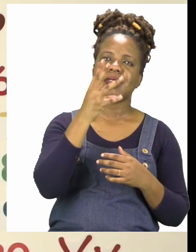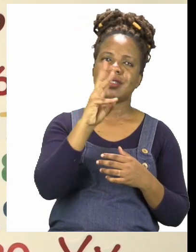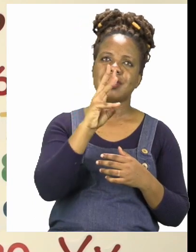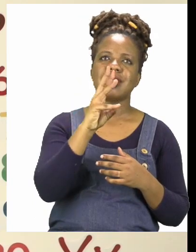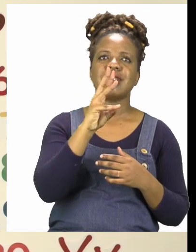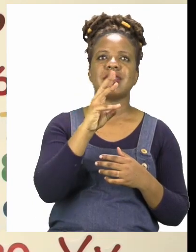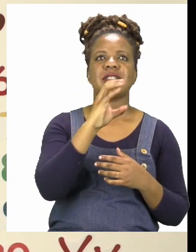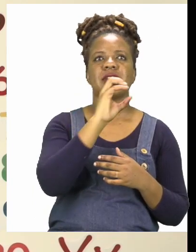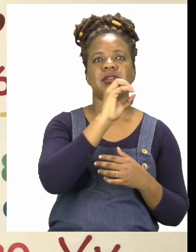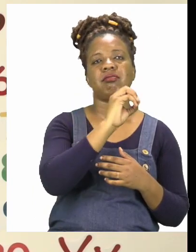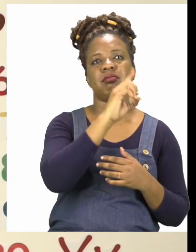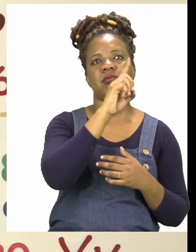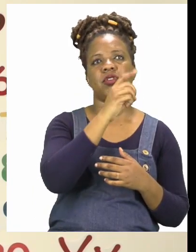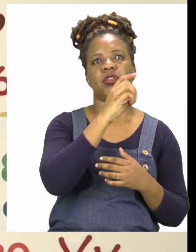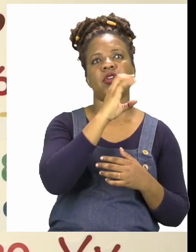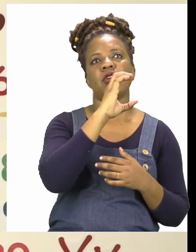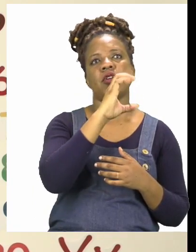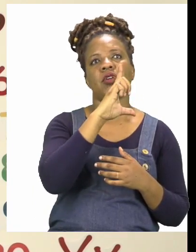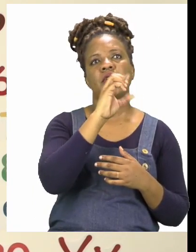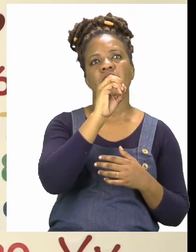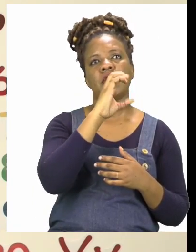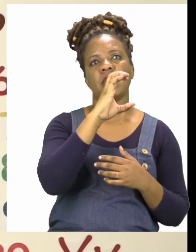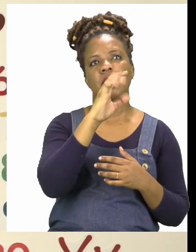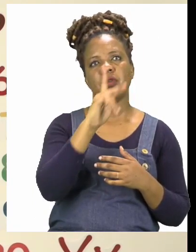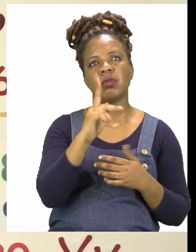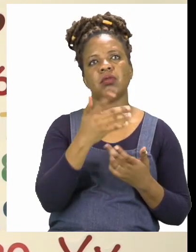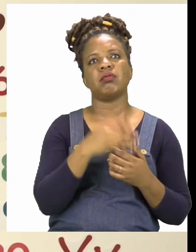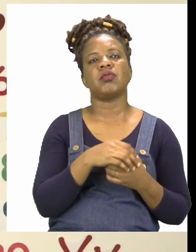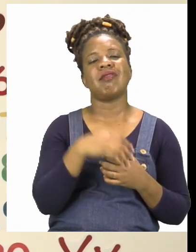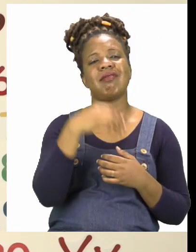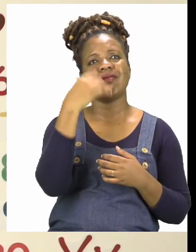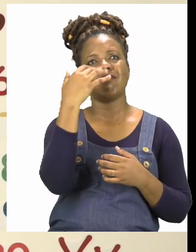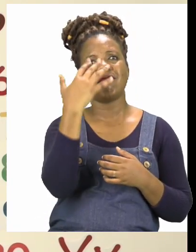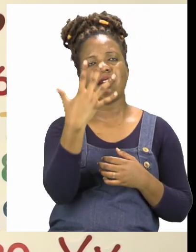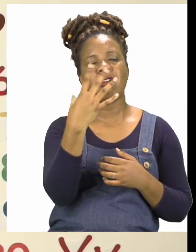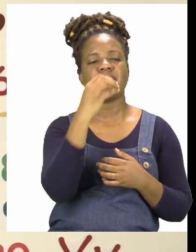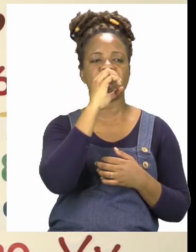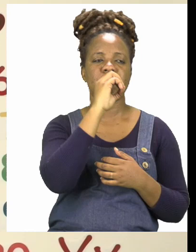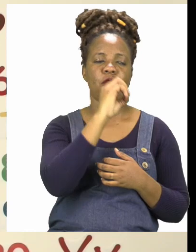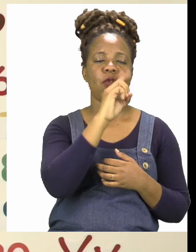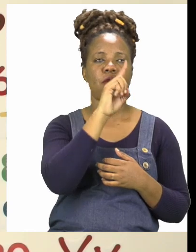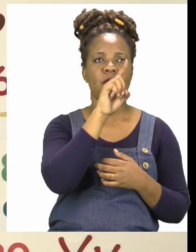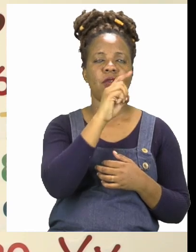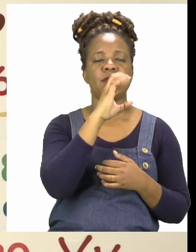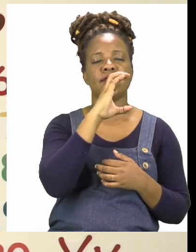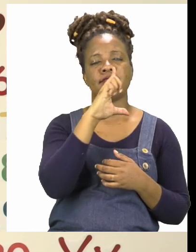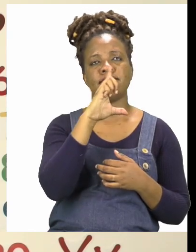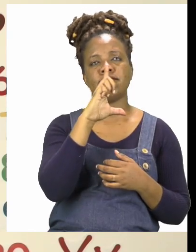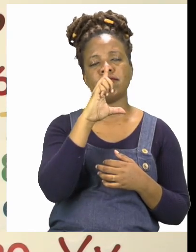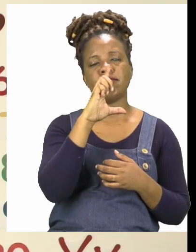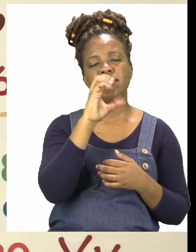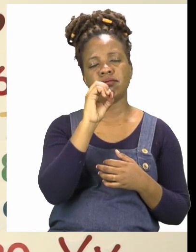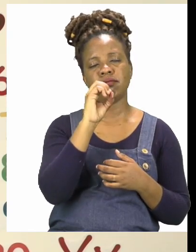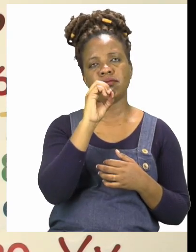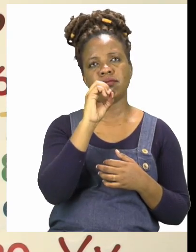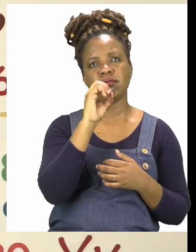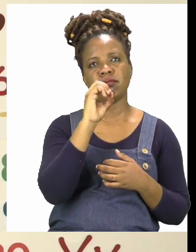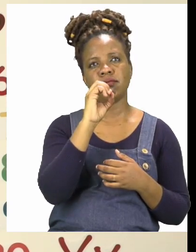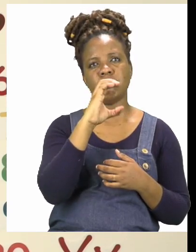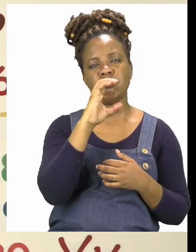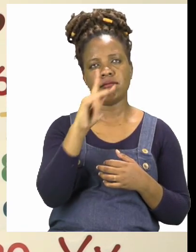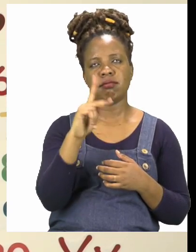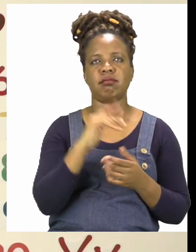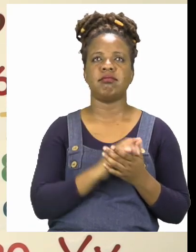o'clock, 11 o'clock, as we go round and round.